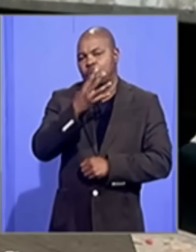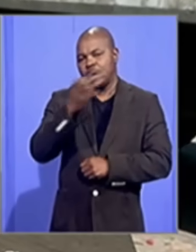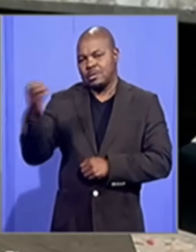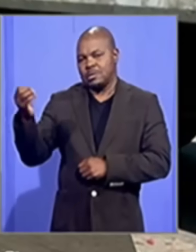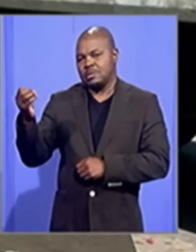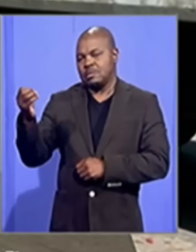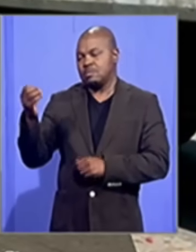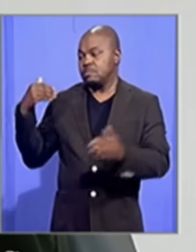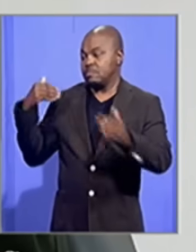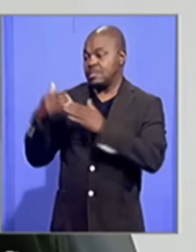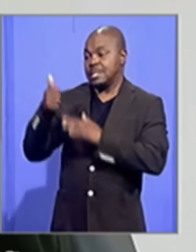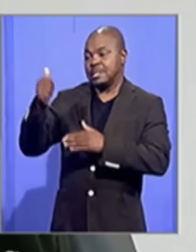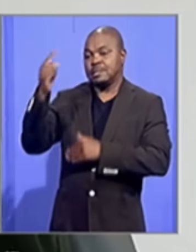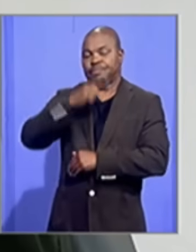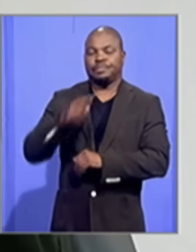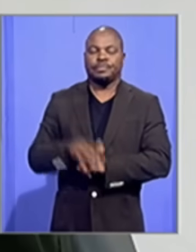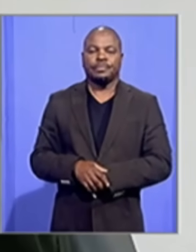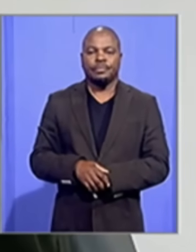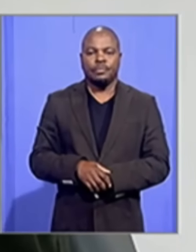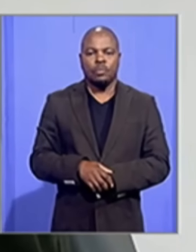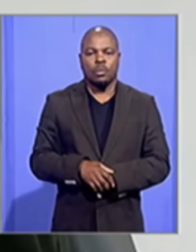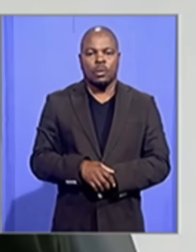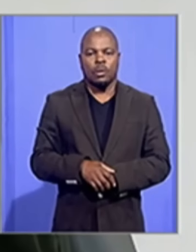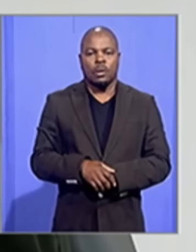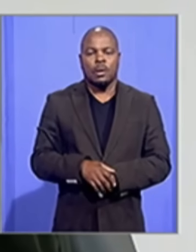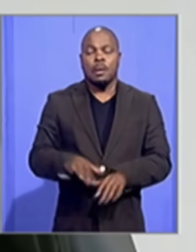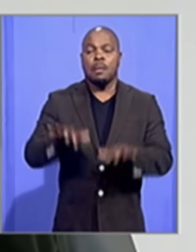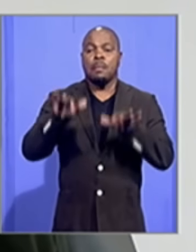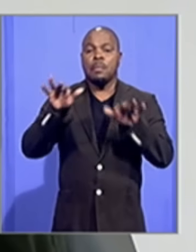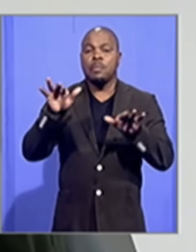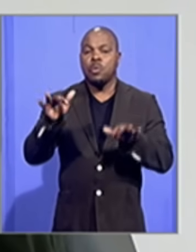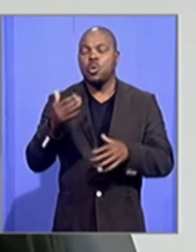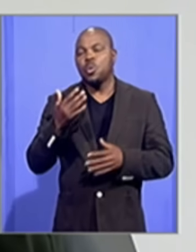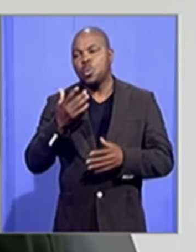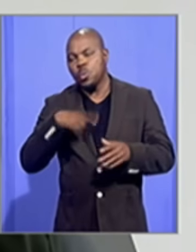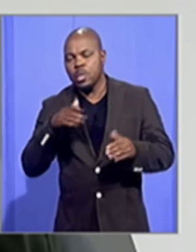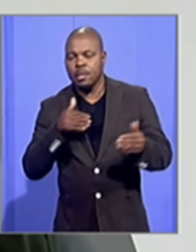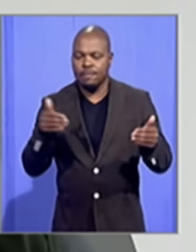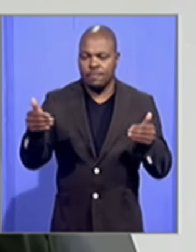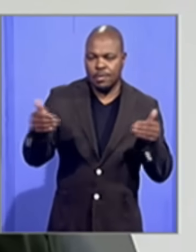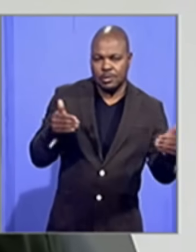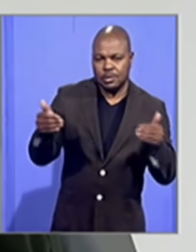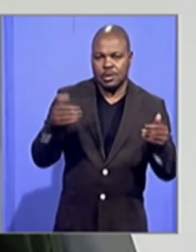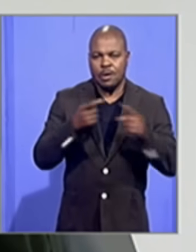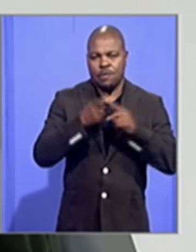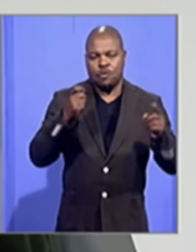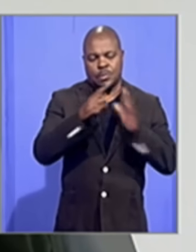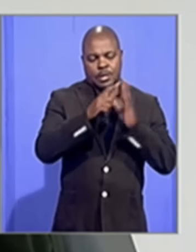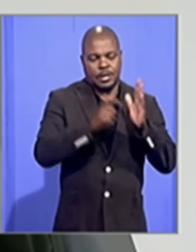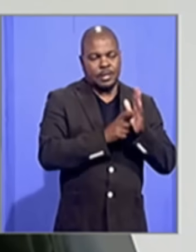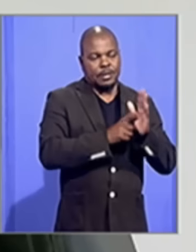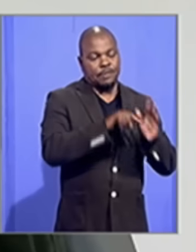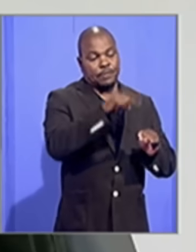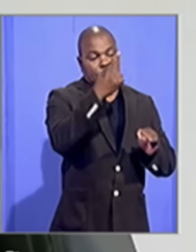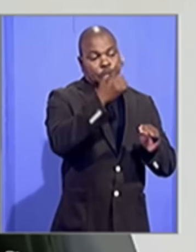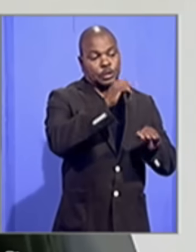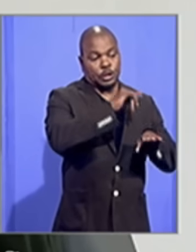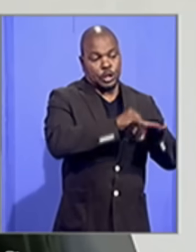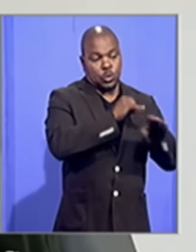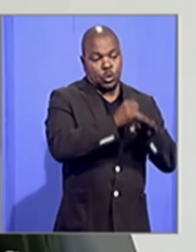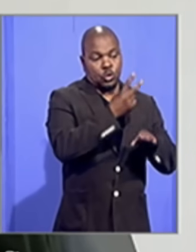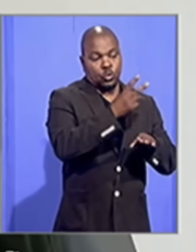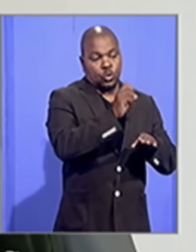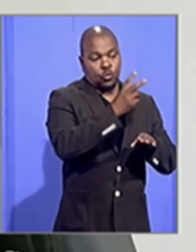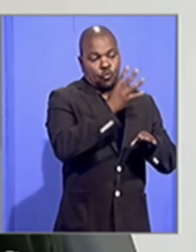a fitileng. All in all, the numbers of the people that we facilitated from the 1st of January 2024